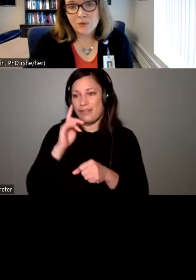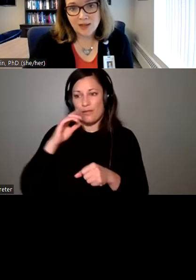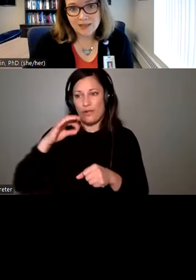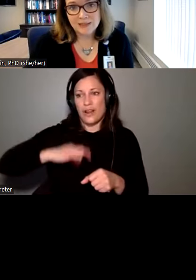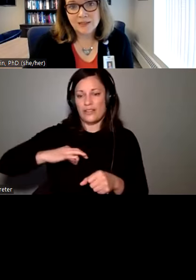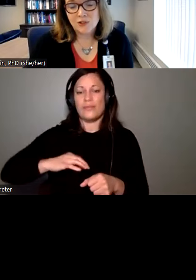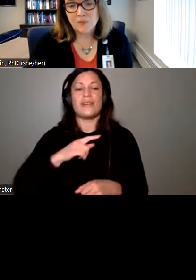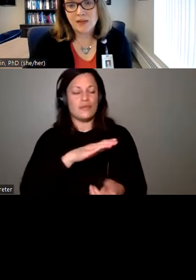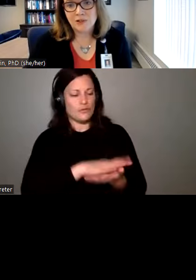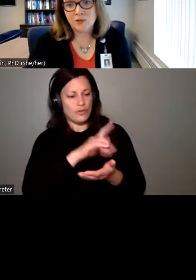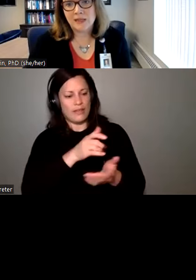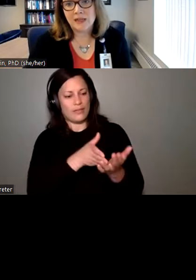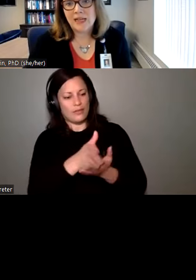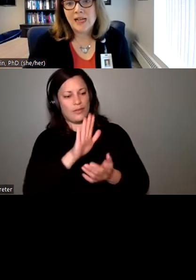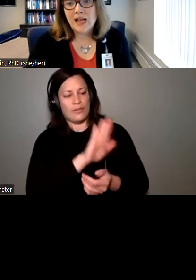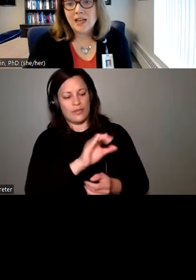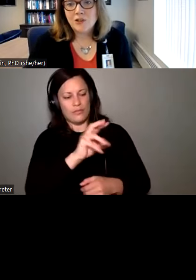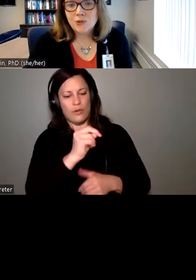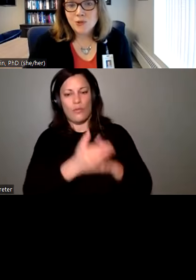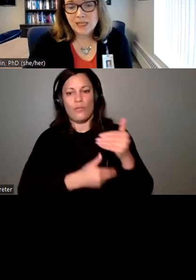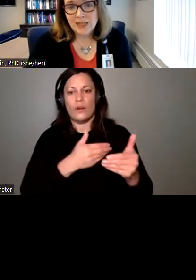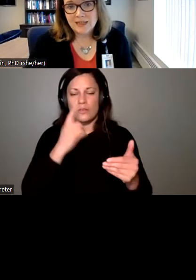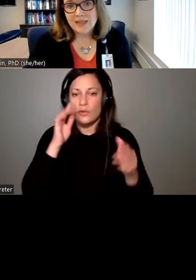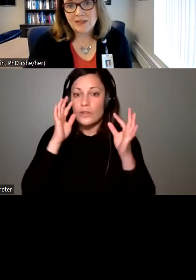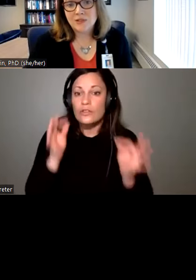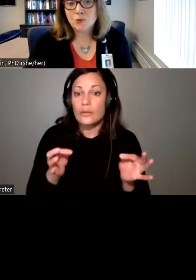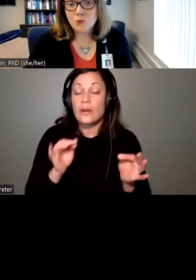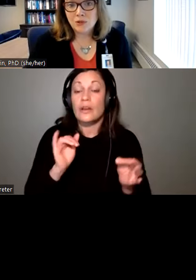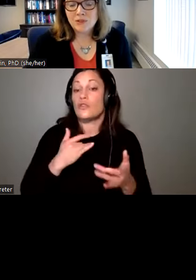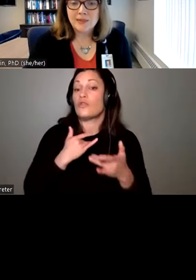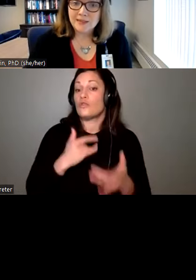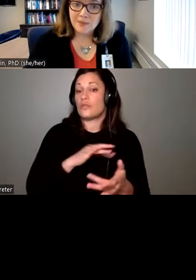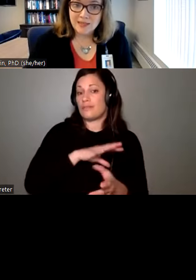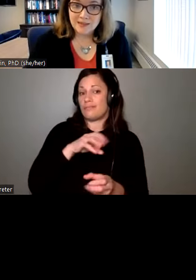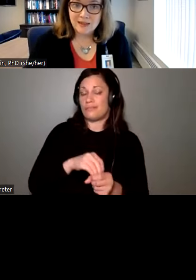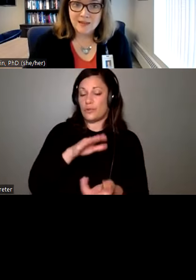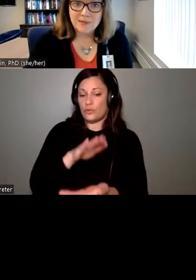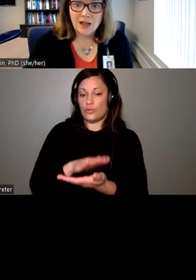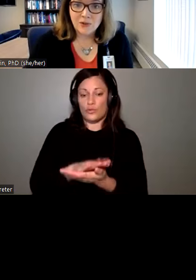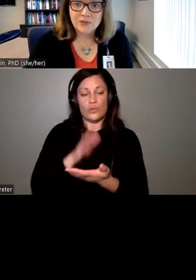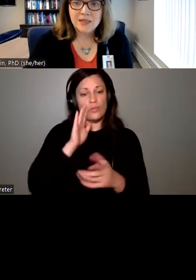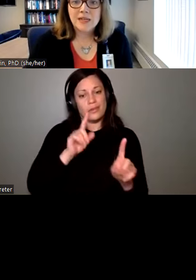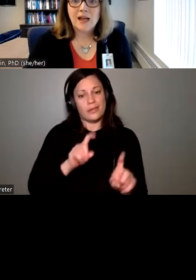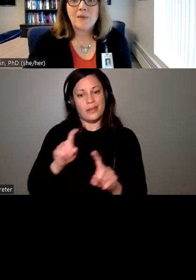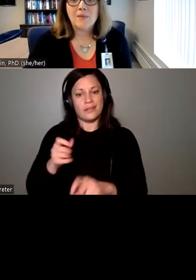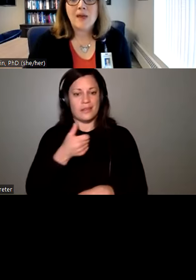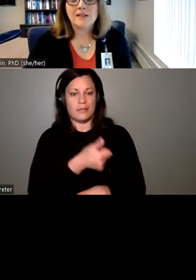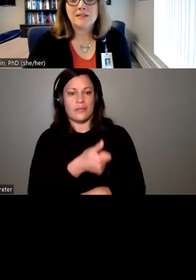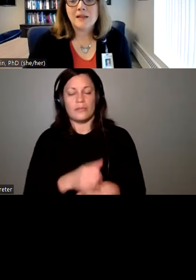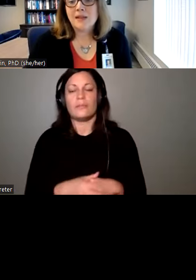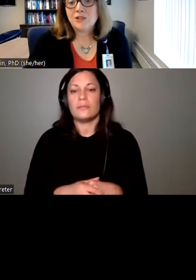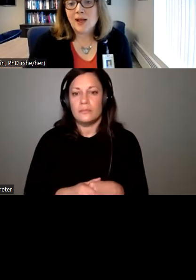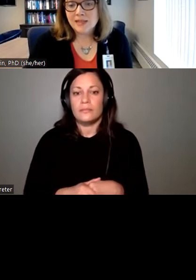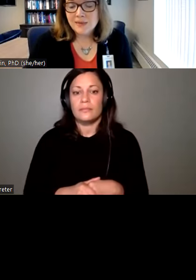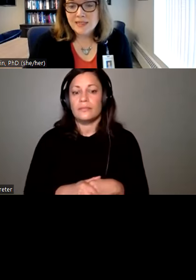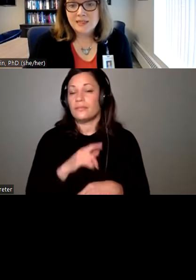own process to determine eligibility. And usually that entails the school doing some testing themselves. And they